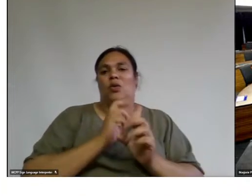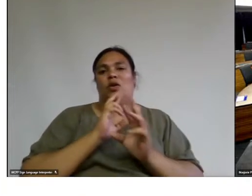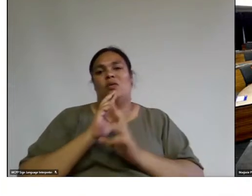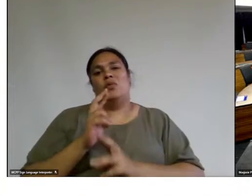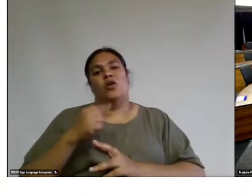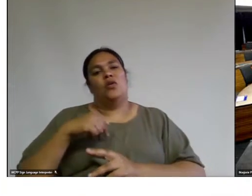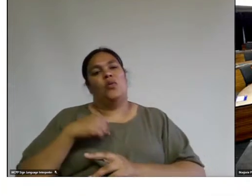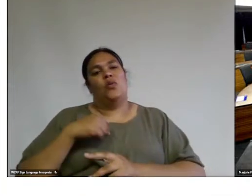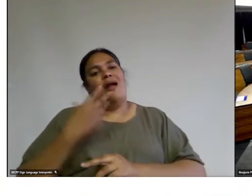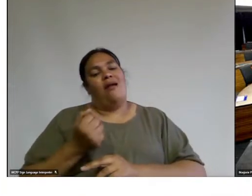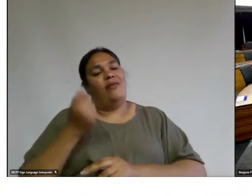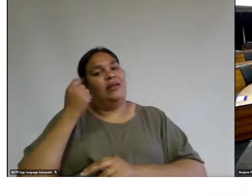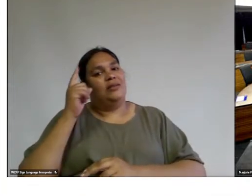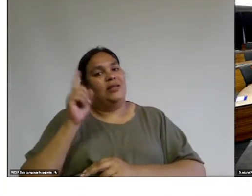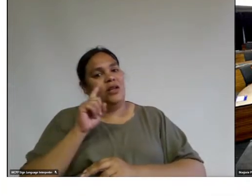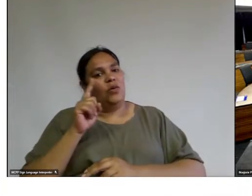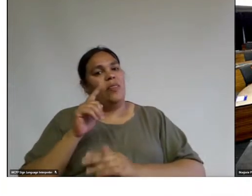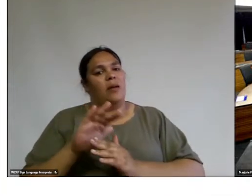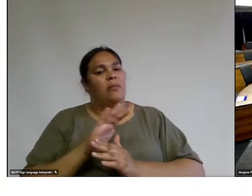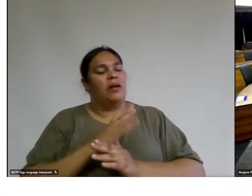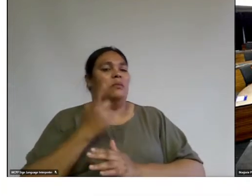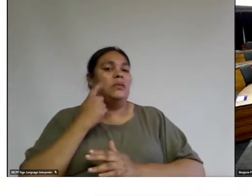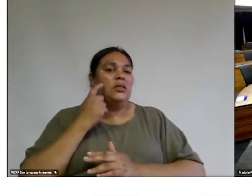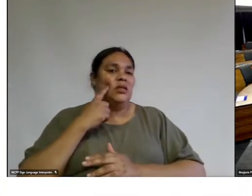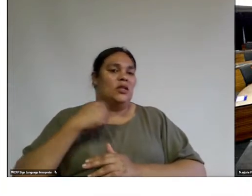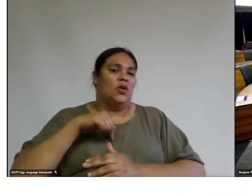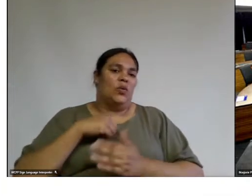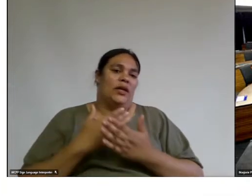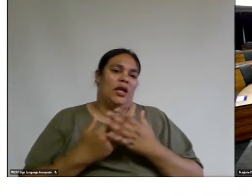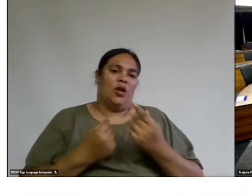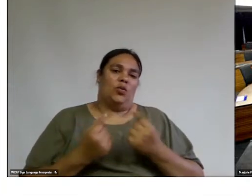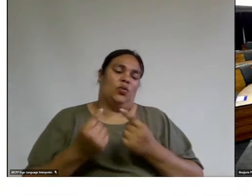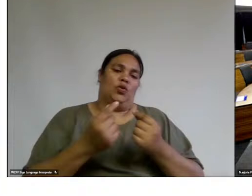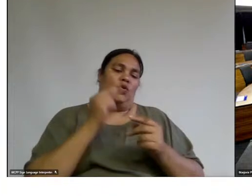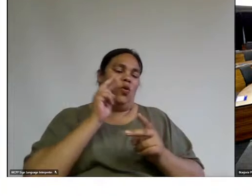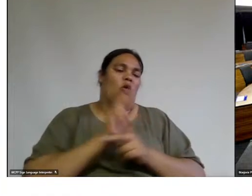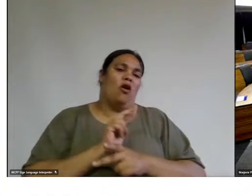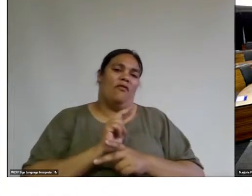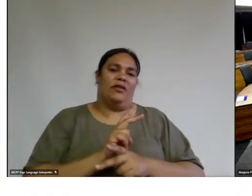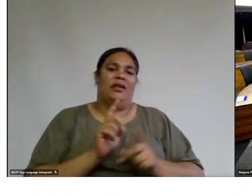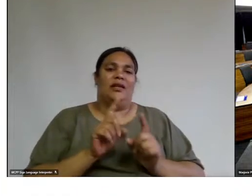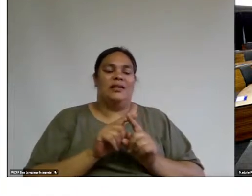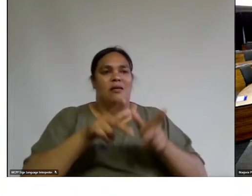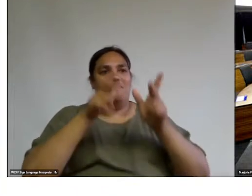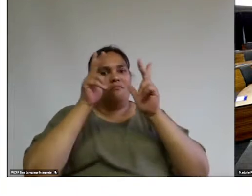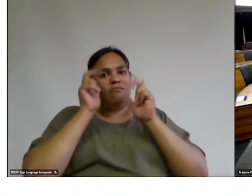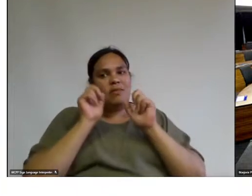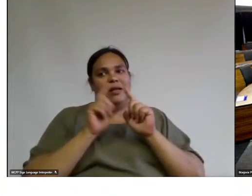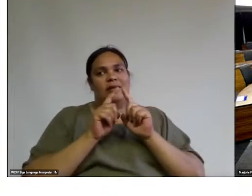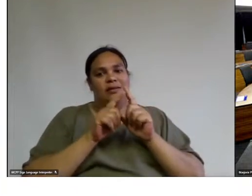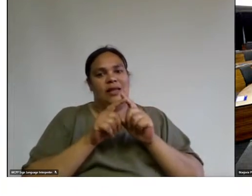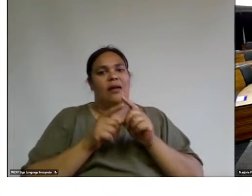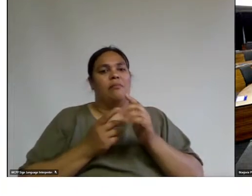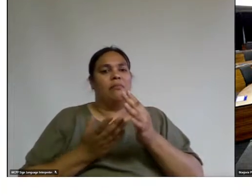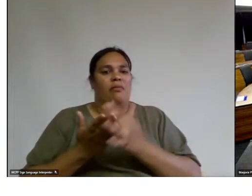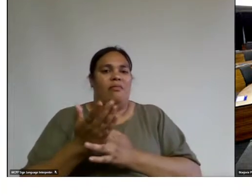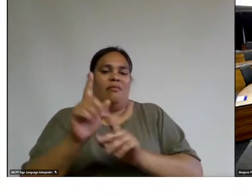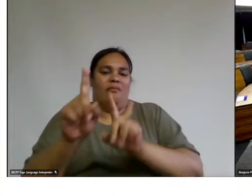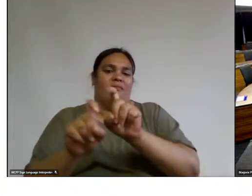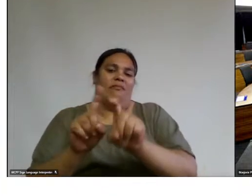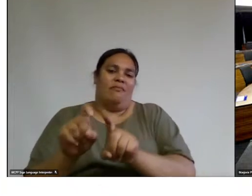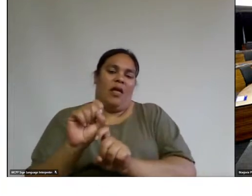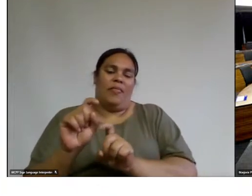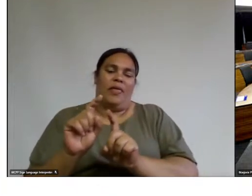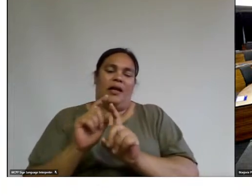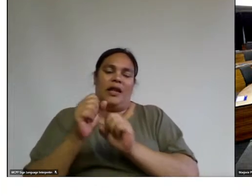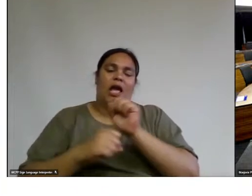have an understanding, then it becomes easier for us to do the oversight, to interpret, to interrogate the annual reports with the